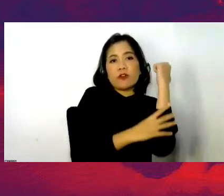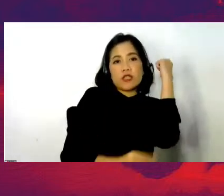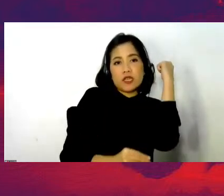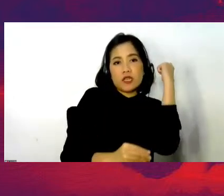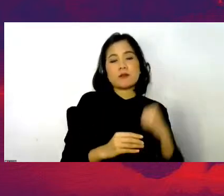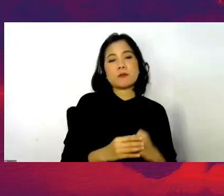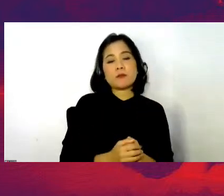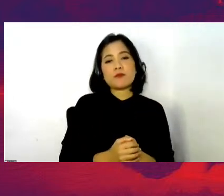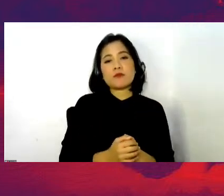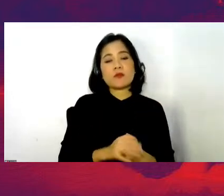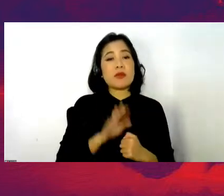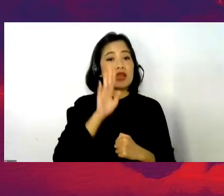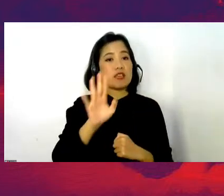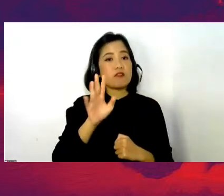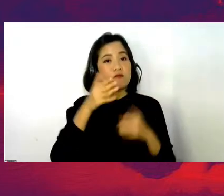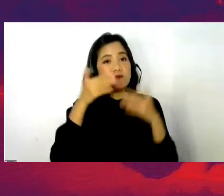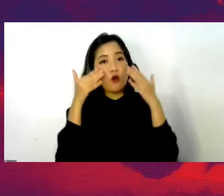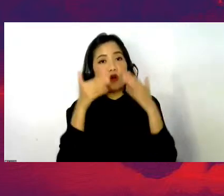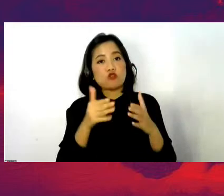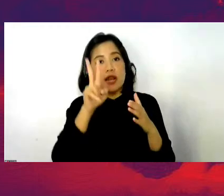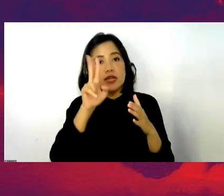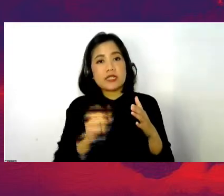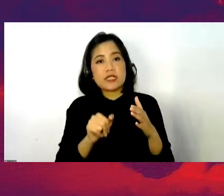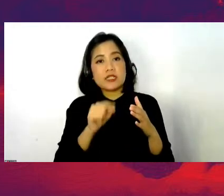poor, poverty goes up.